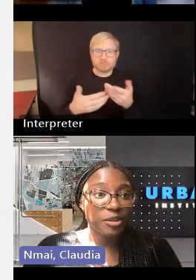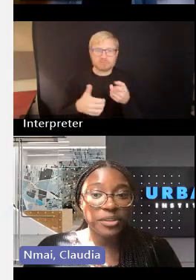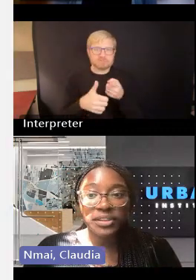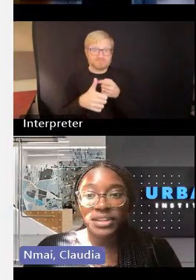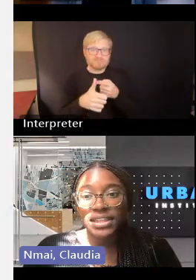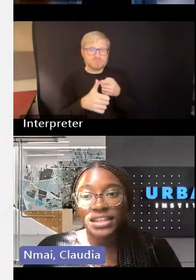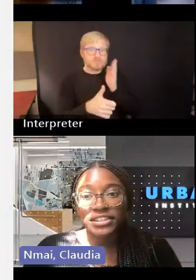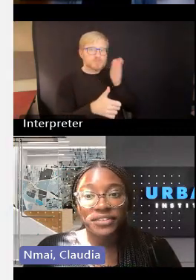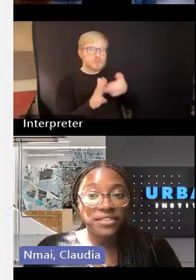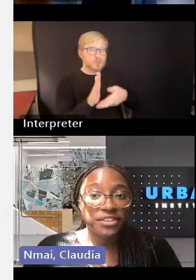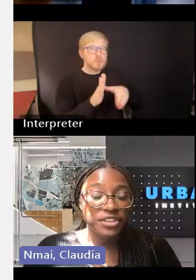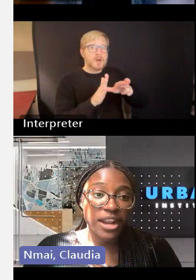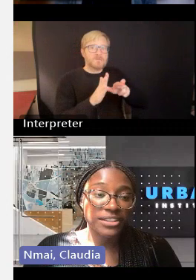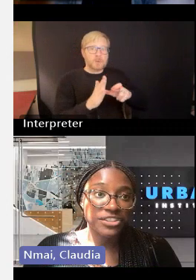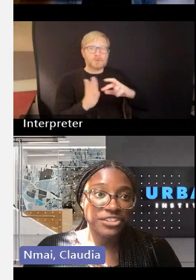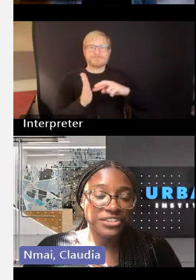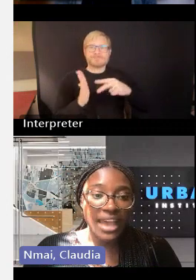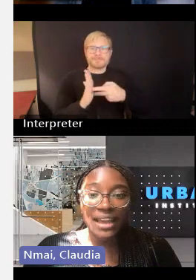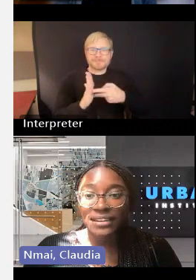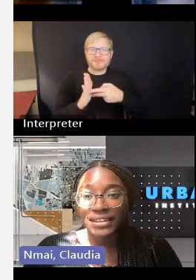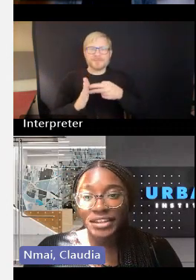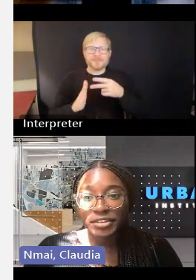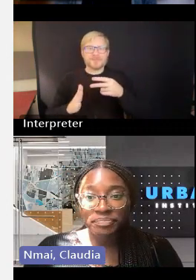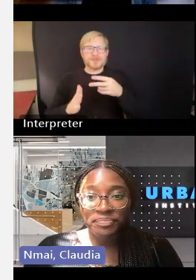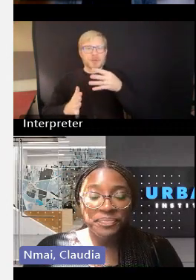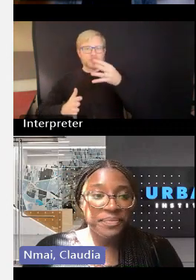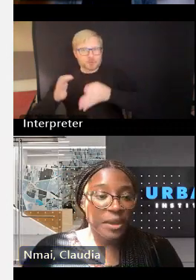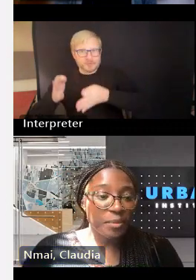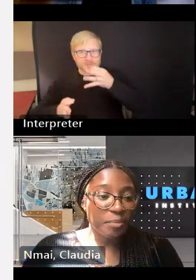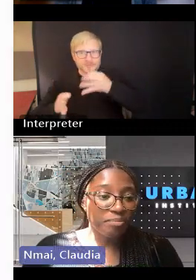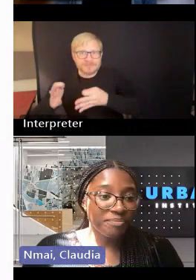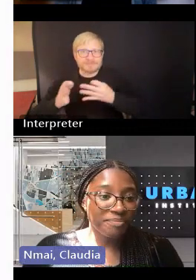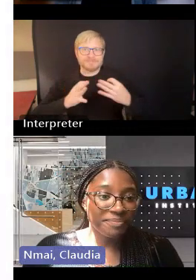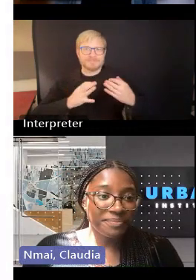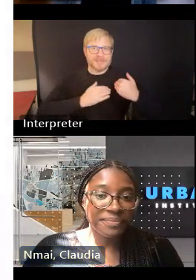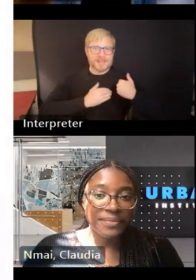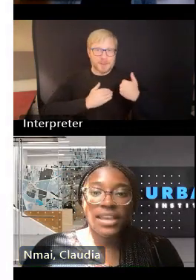justice and accountability that survivors and practitioners had.